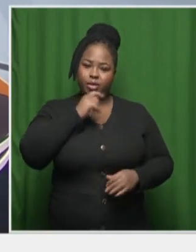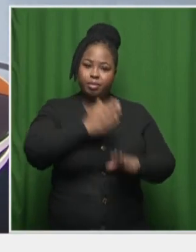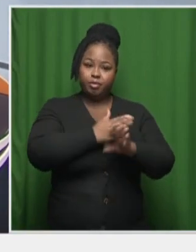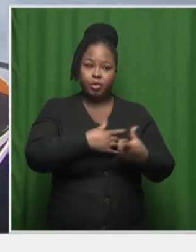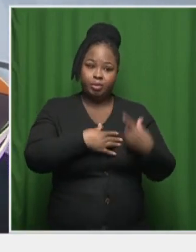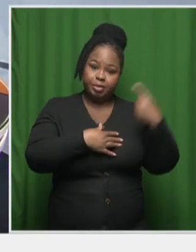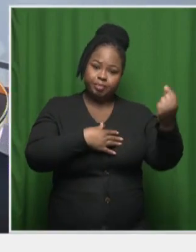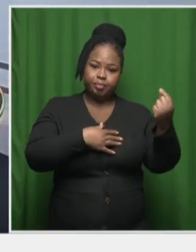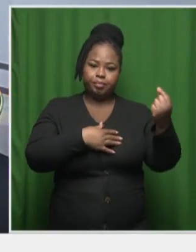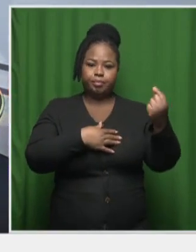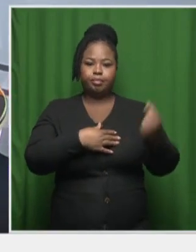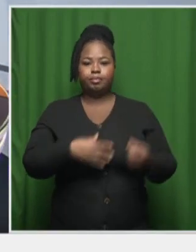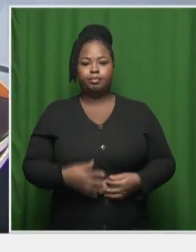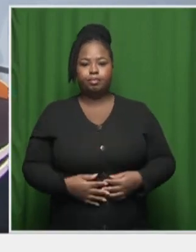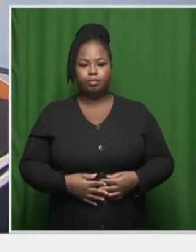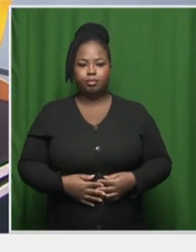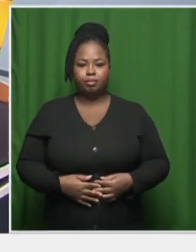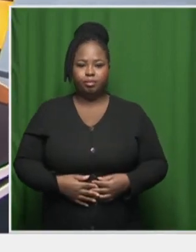to work,